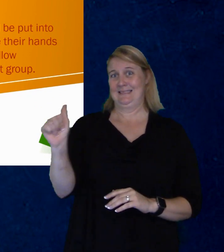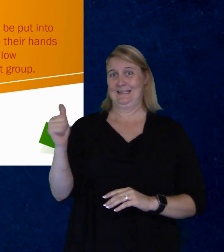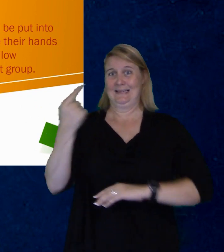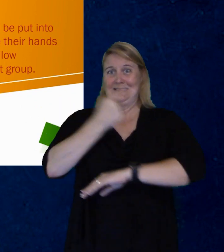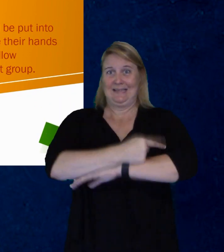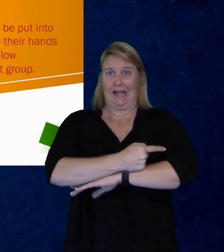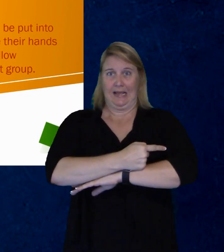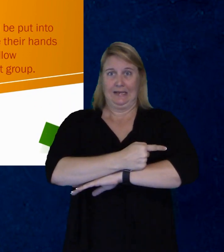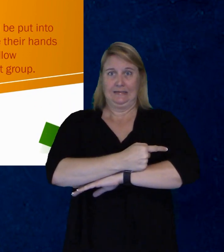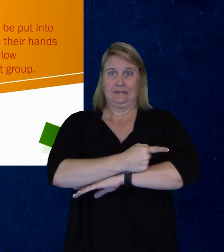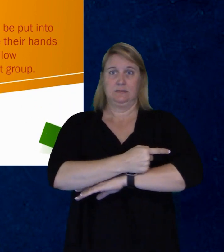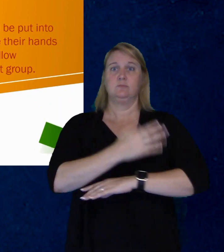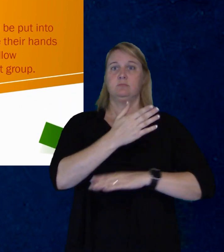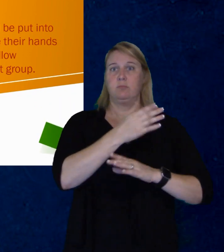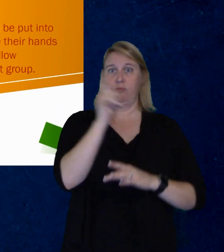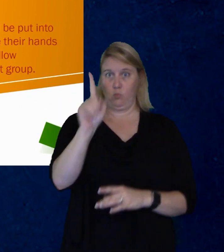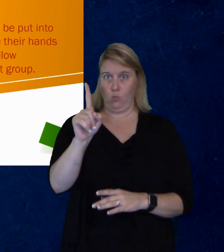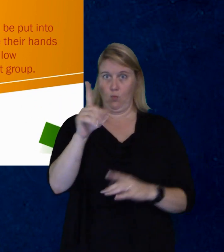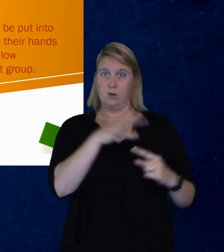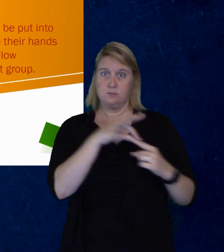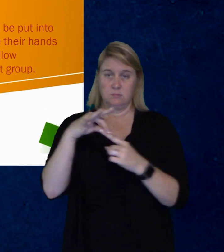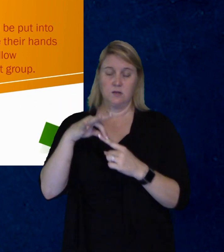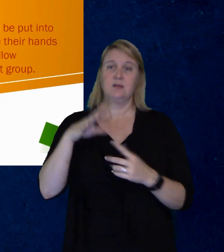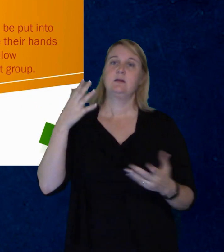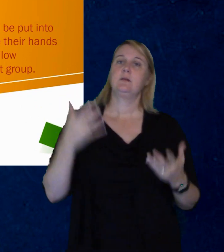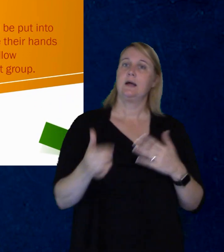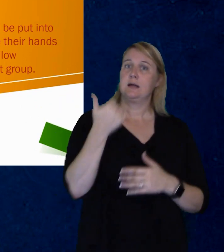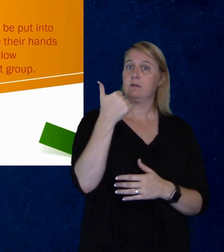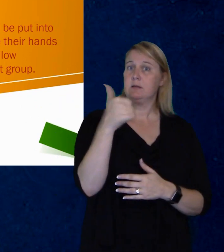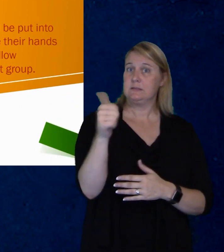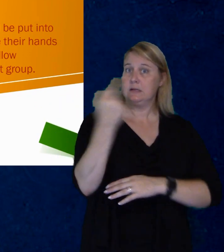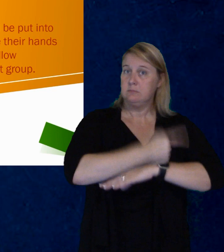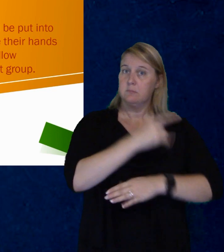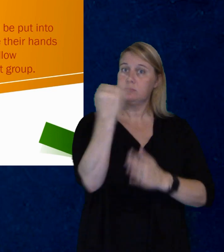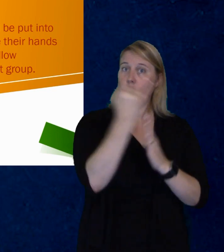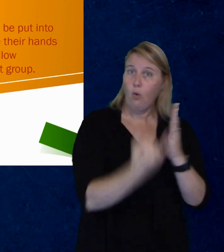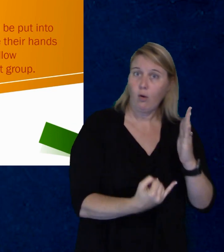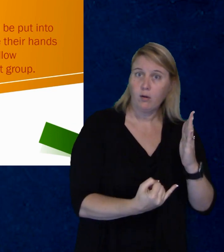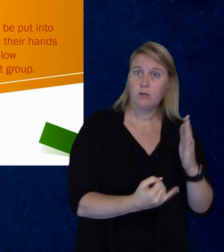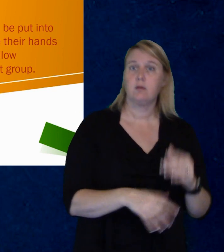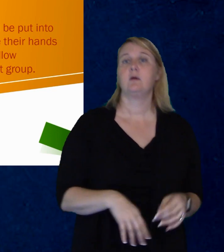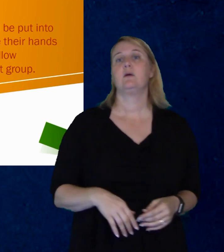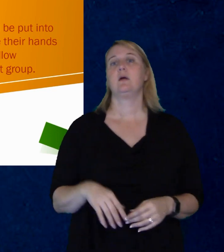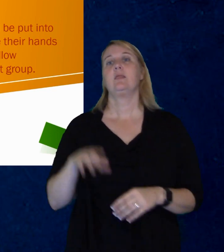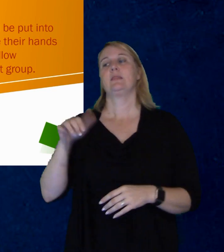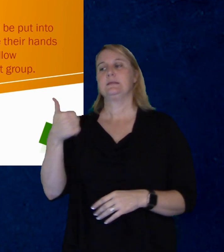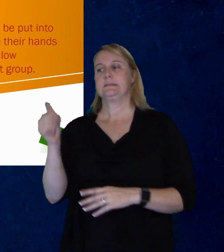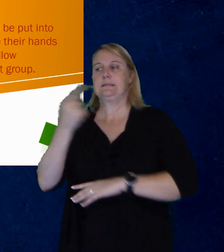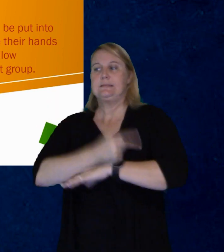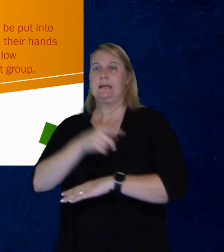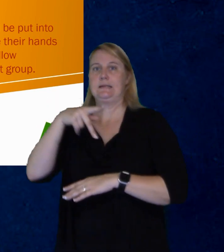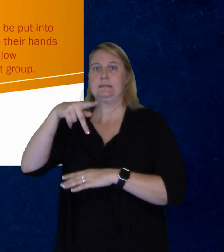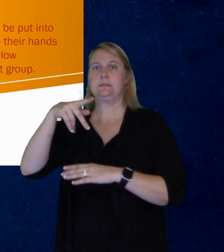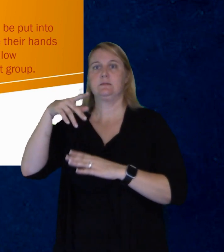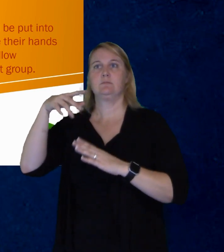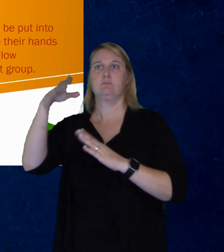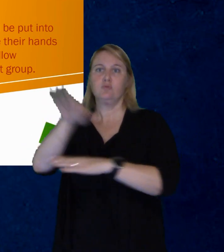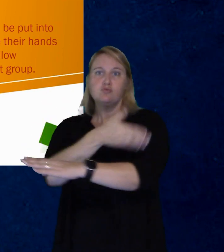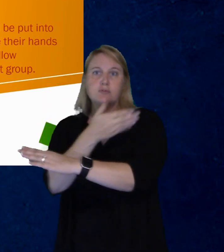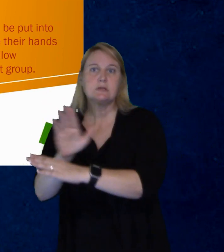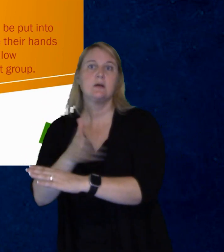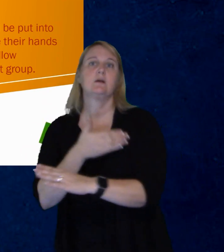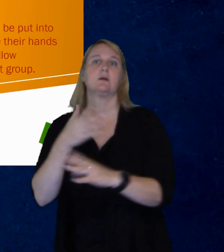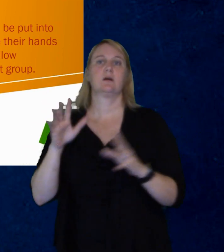kid might go to art for 10 days in a row, then go to music for 10 days in a row. This just limits exposure to our